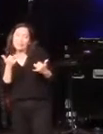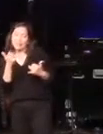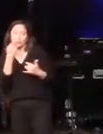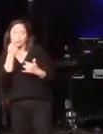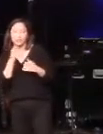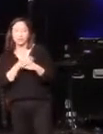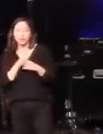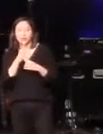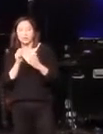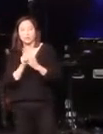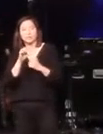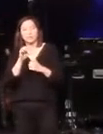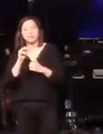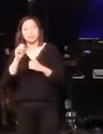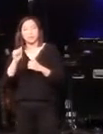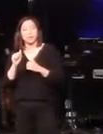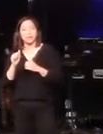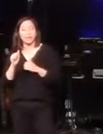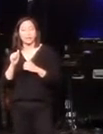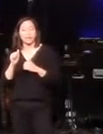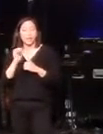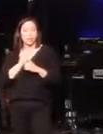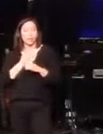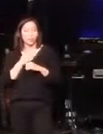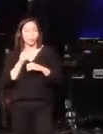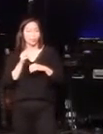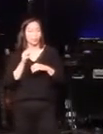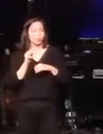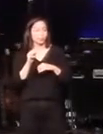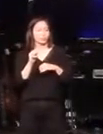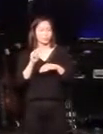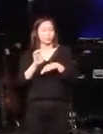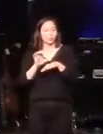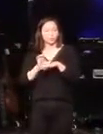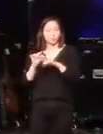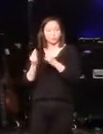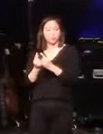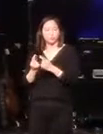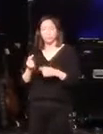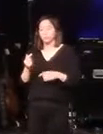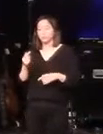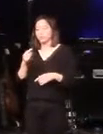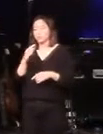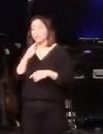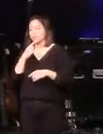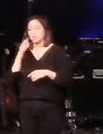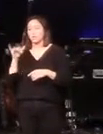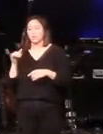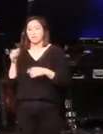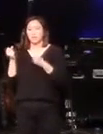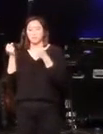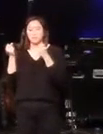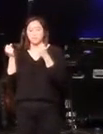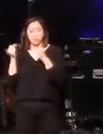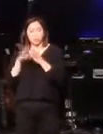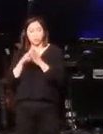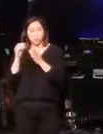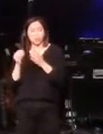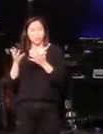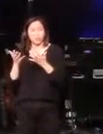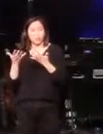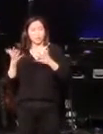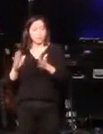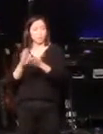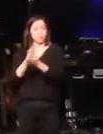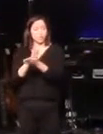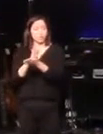got kids that want to go into missionary work and want to go into professional work, but they're coming out of Bible college with $40,000 and $50,000